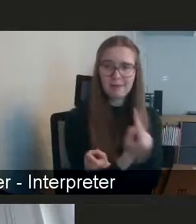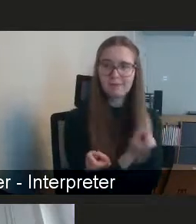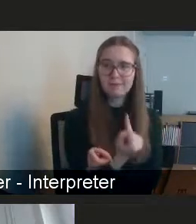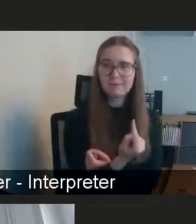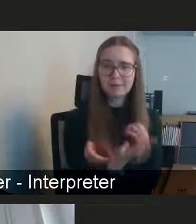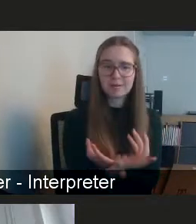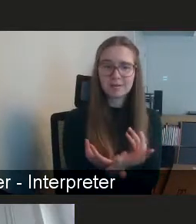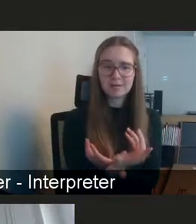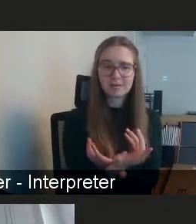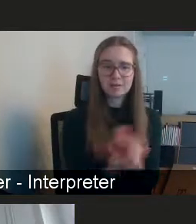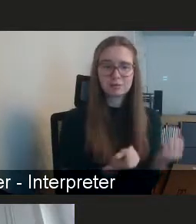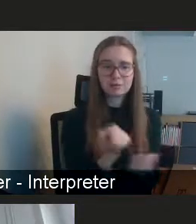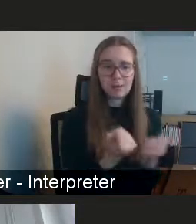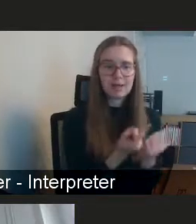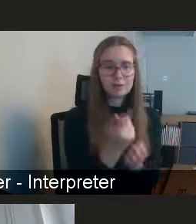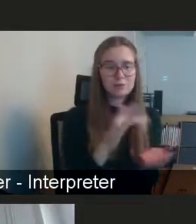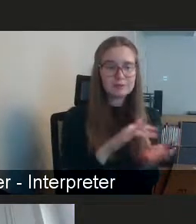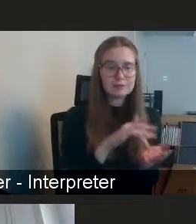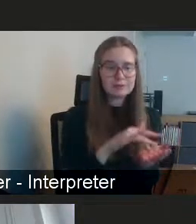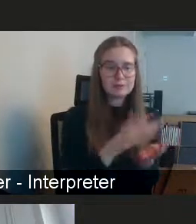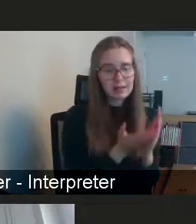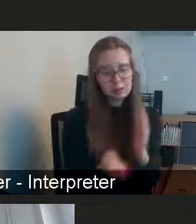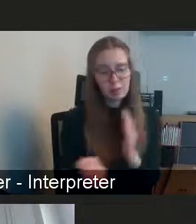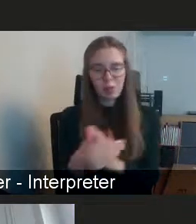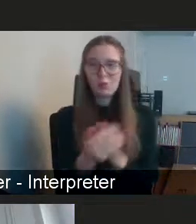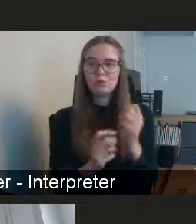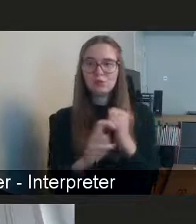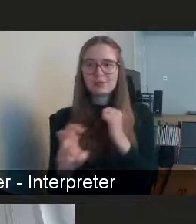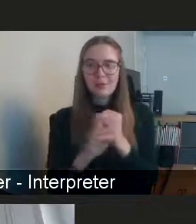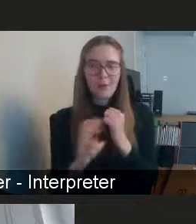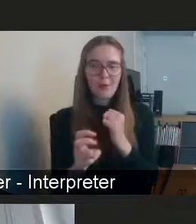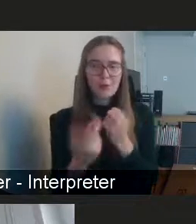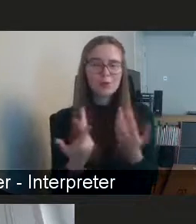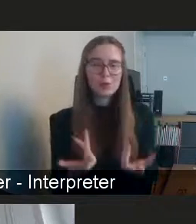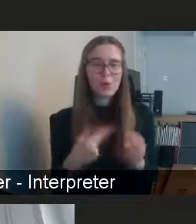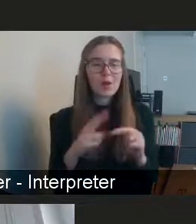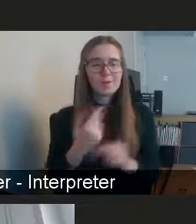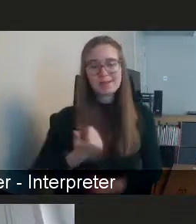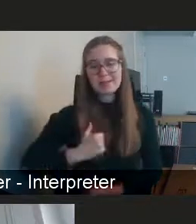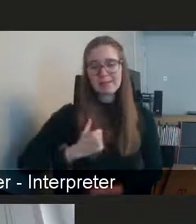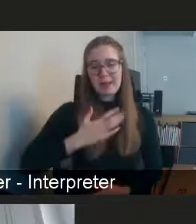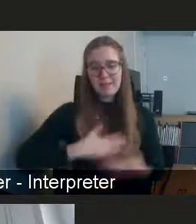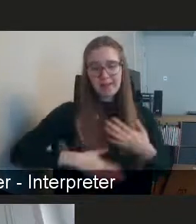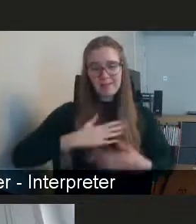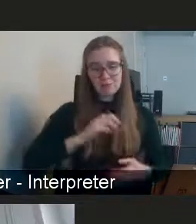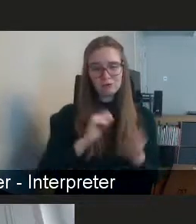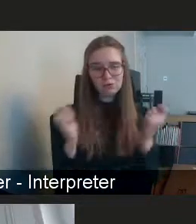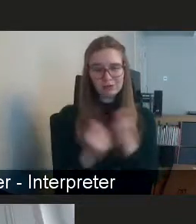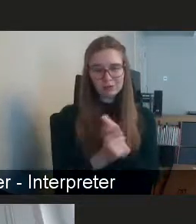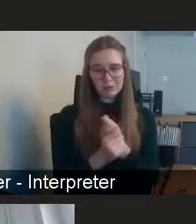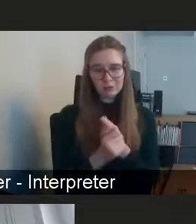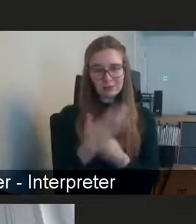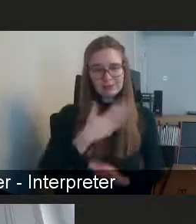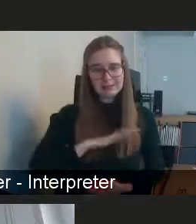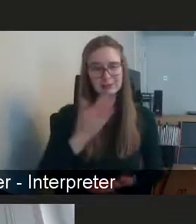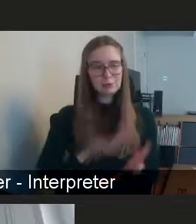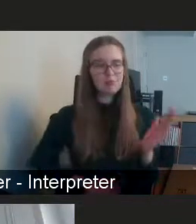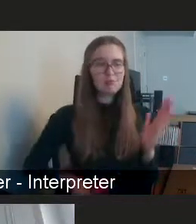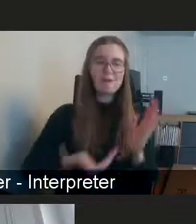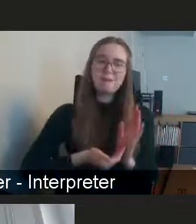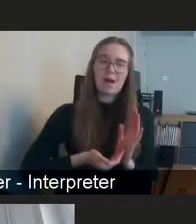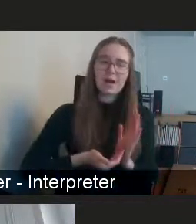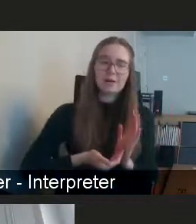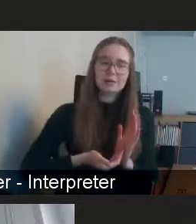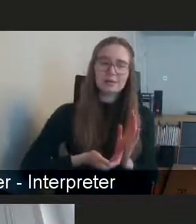either the station or the city and then go around. So if we are expecting behavioral change, then we need to be providing